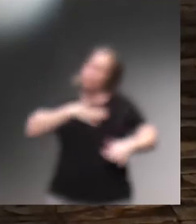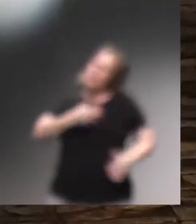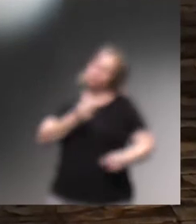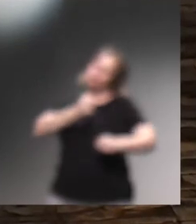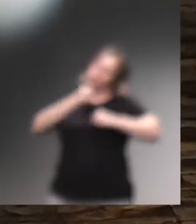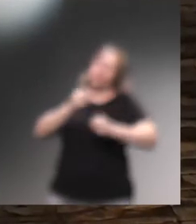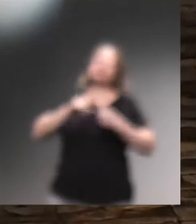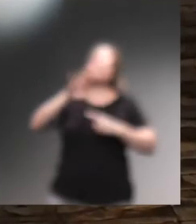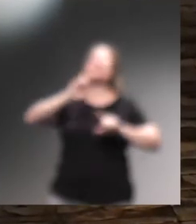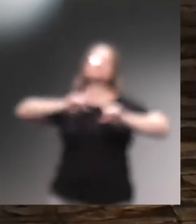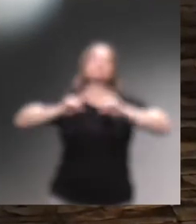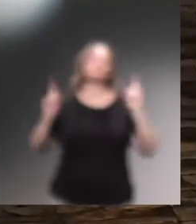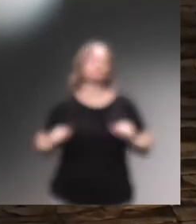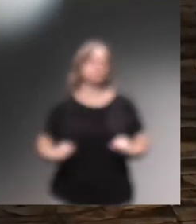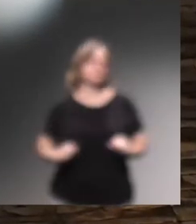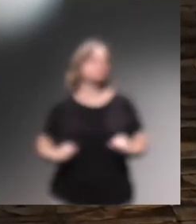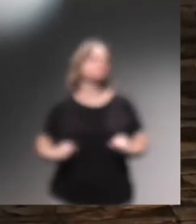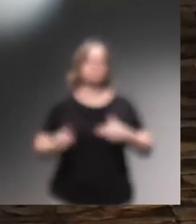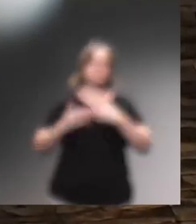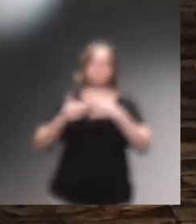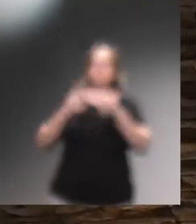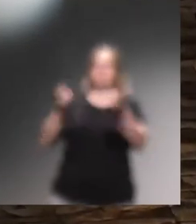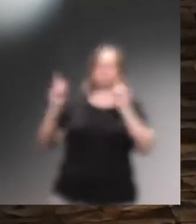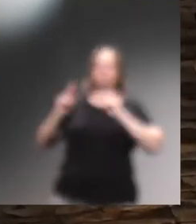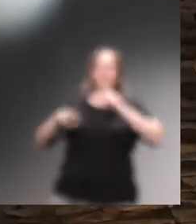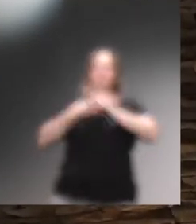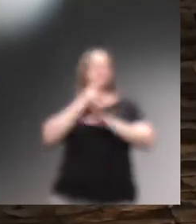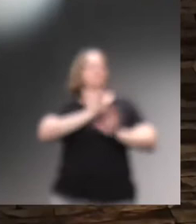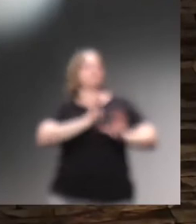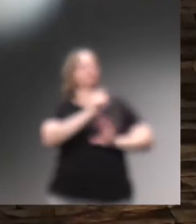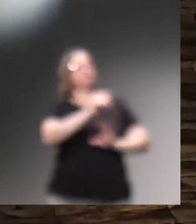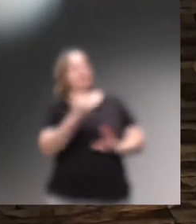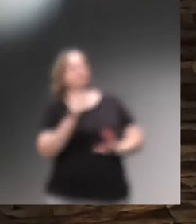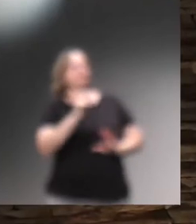And so it was with that that I came to